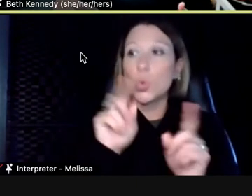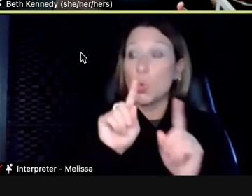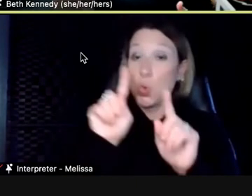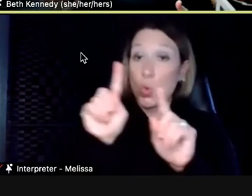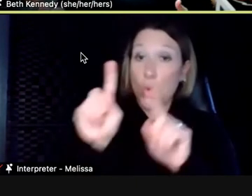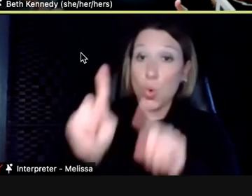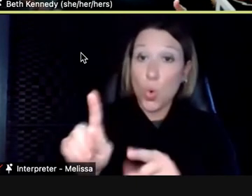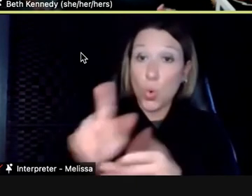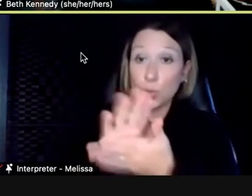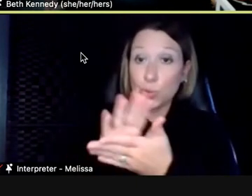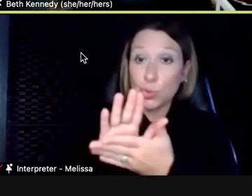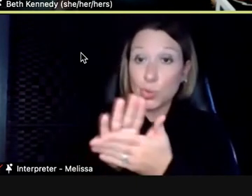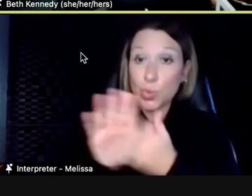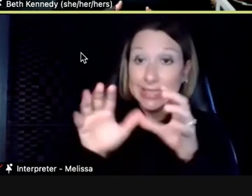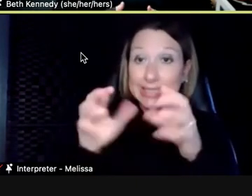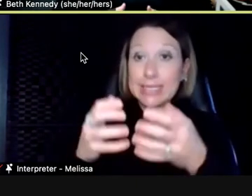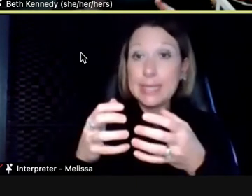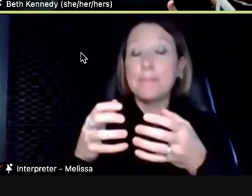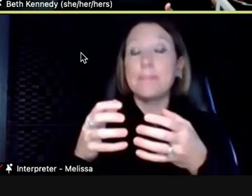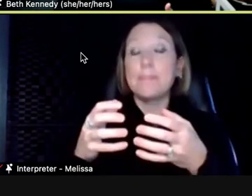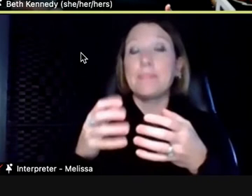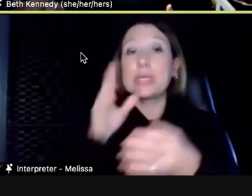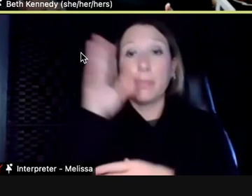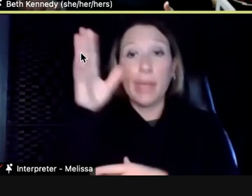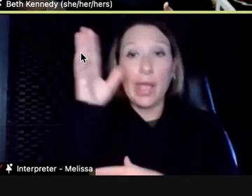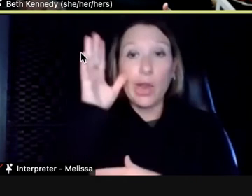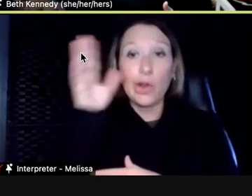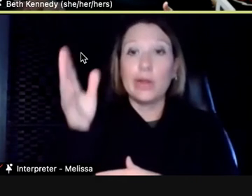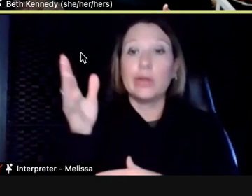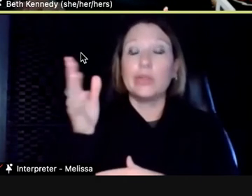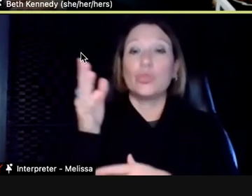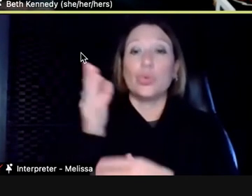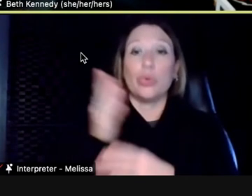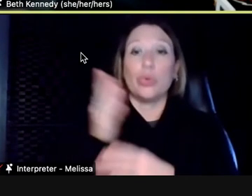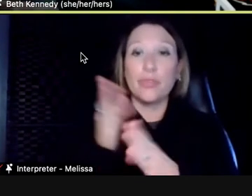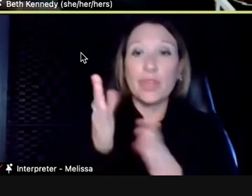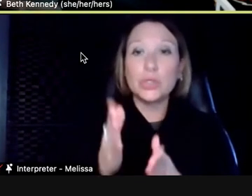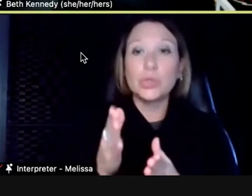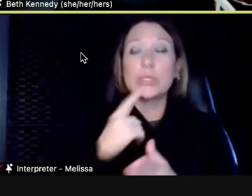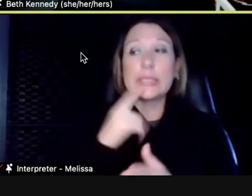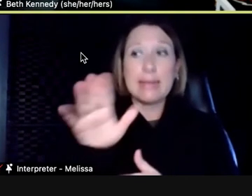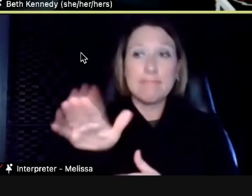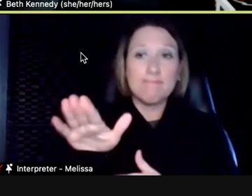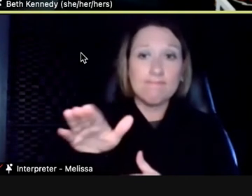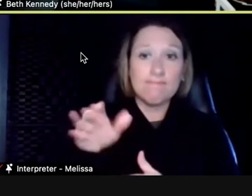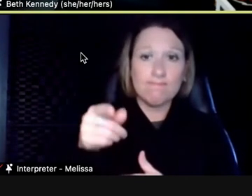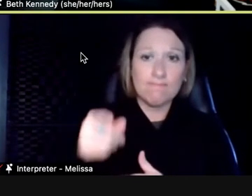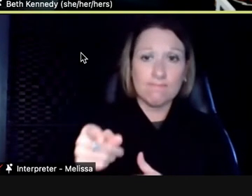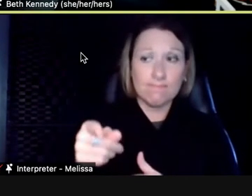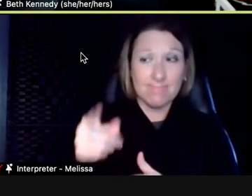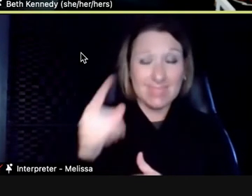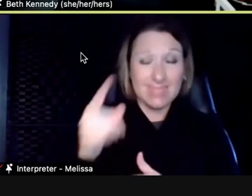a parent or as a fellow professional to say, hey, we need to think about an intervener for this student,